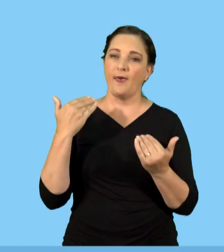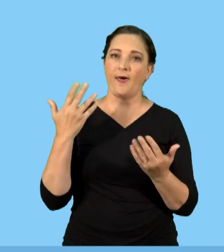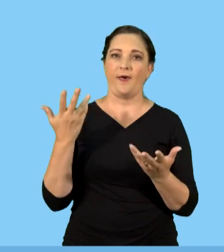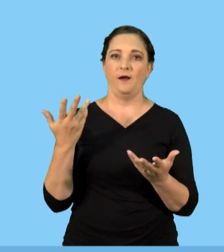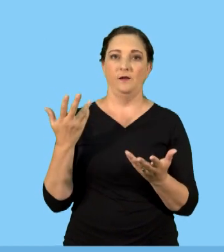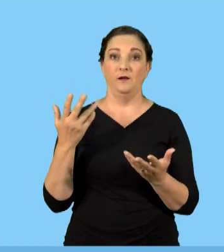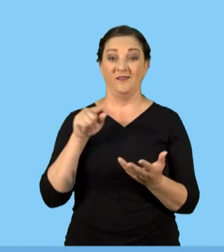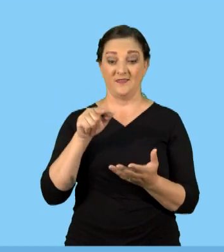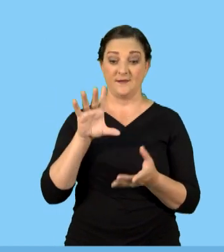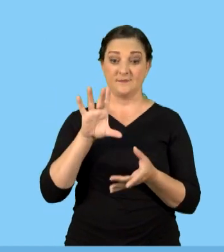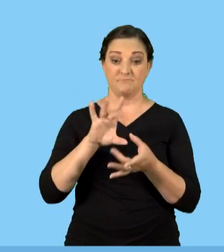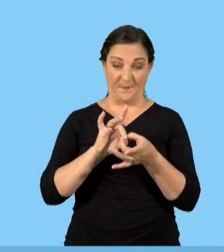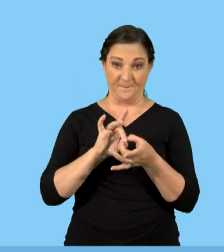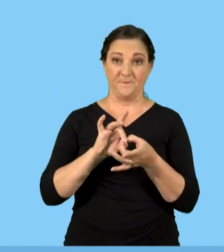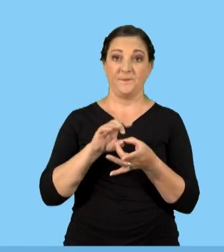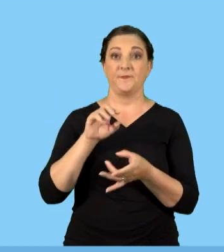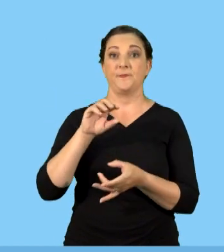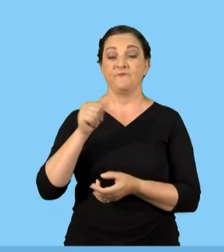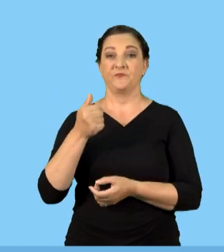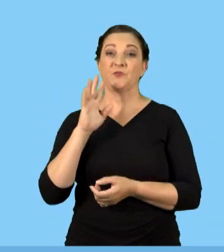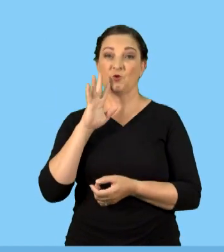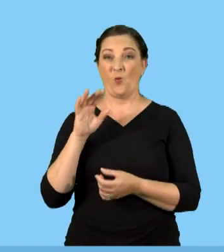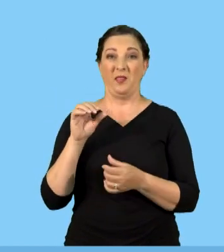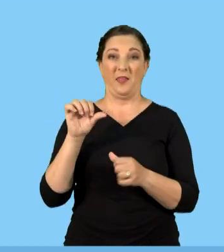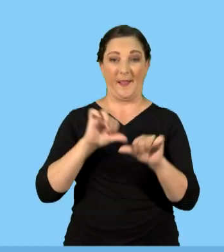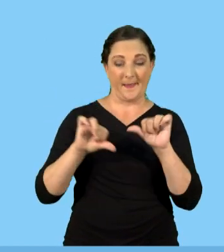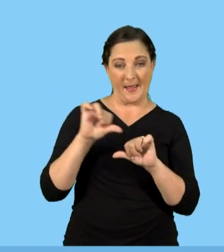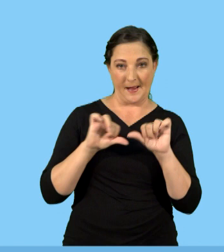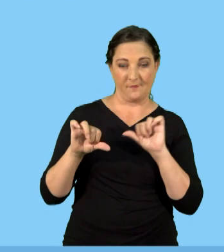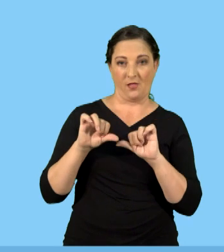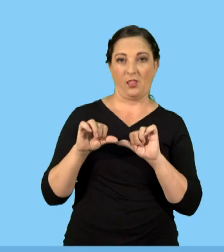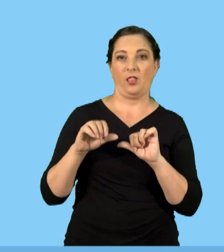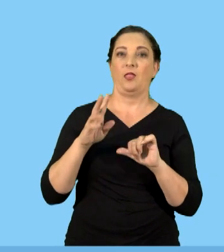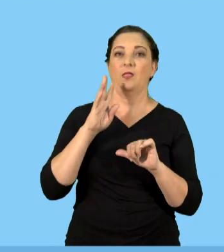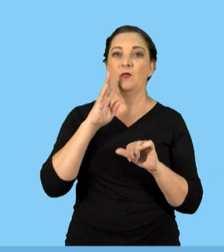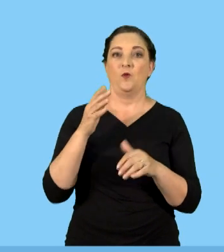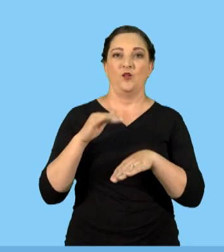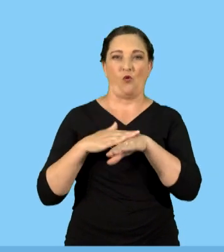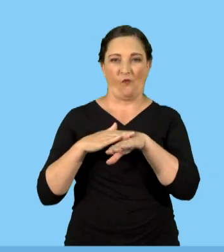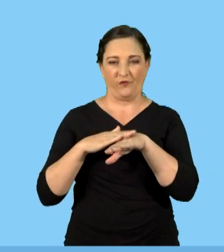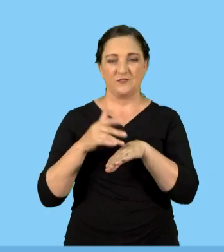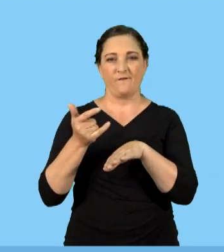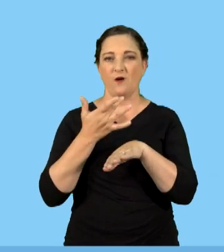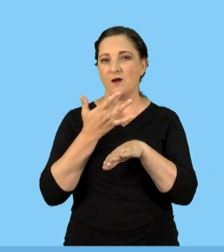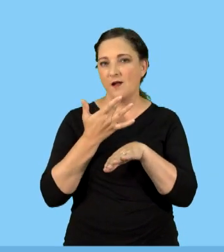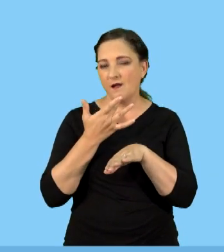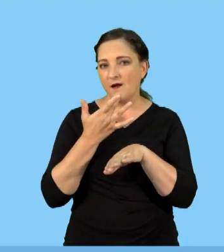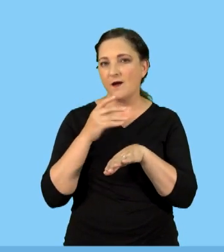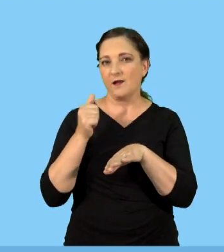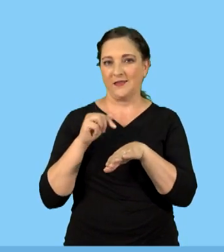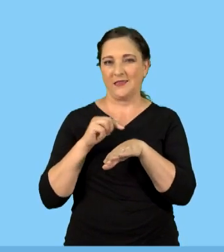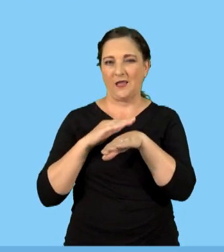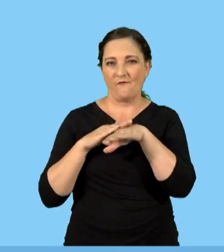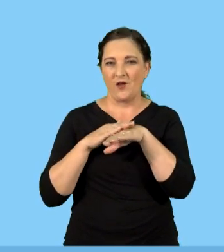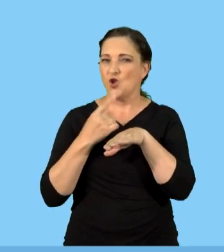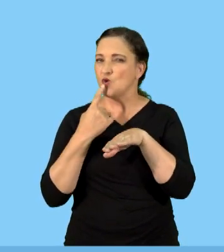oxygen molecules from the air, and then when that collision happens, there's going to be a chemical reaction between the surface of the